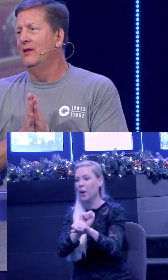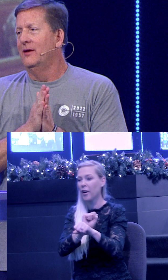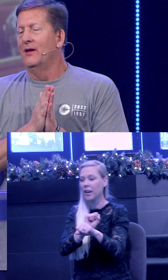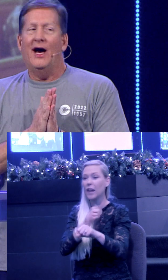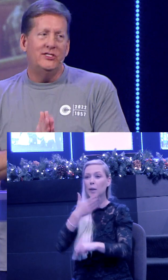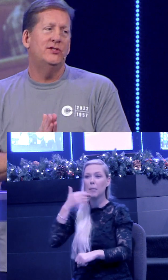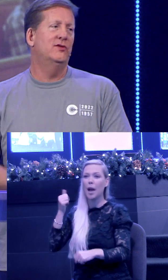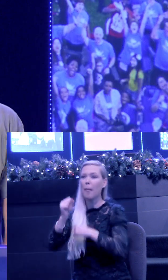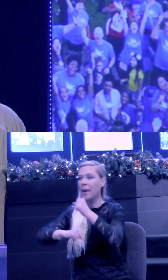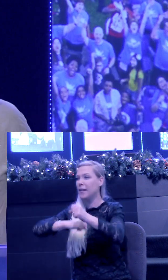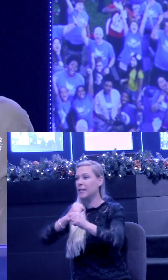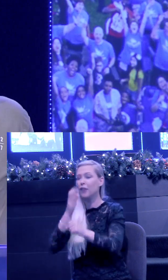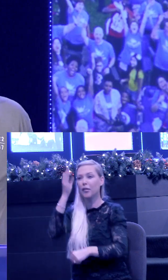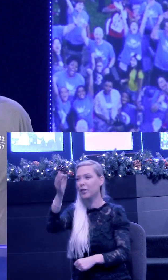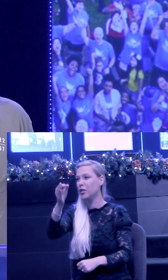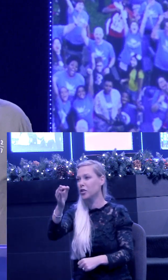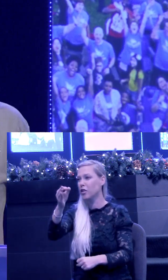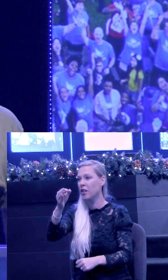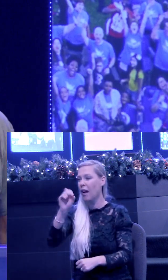that. I do.